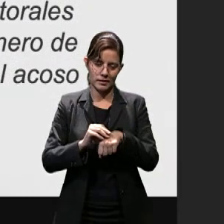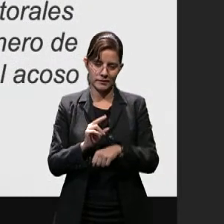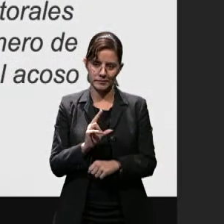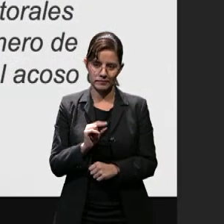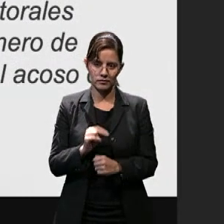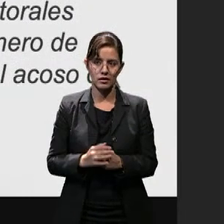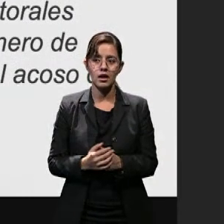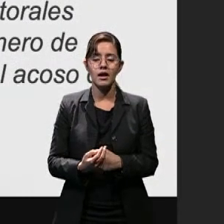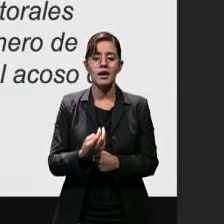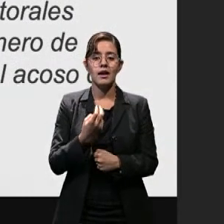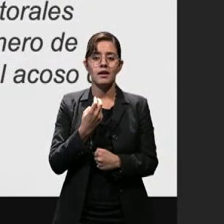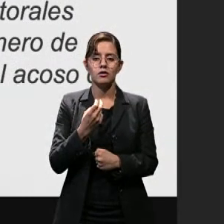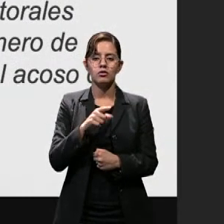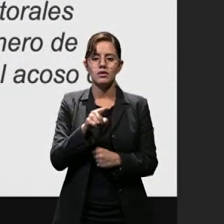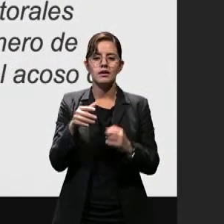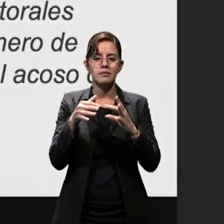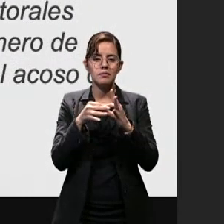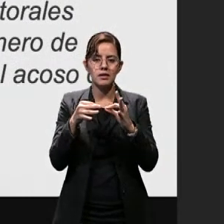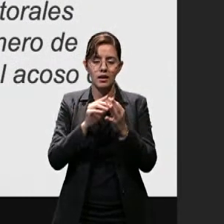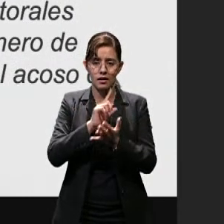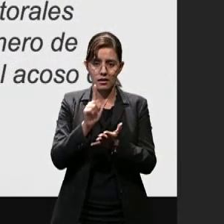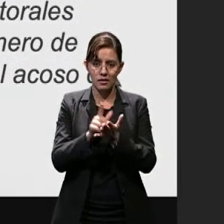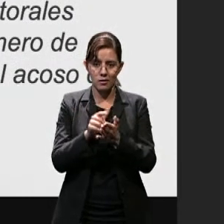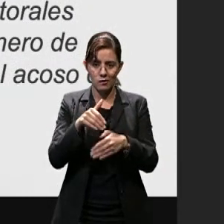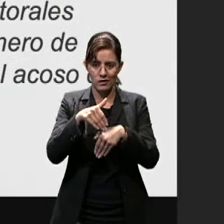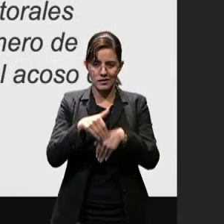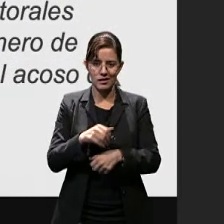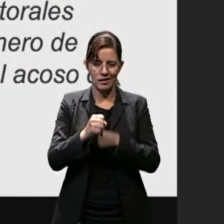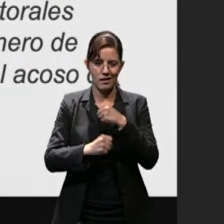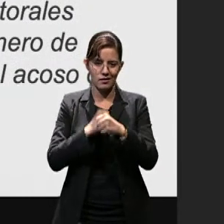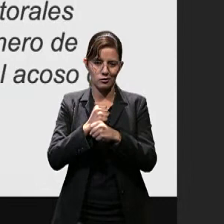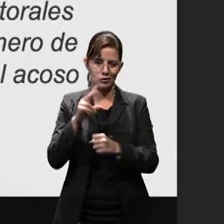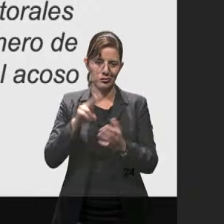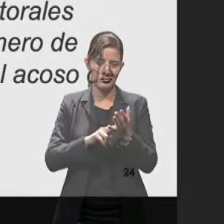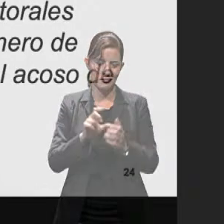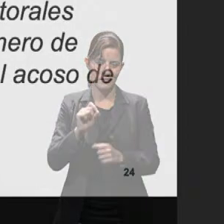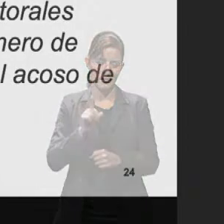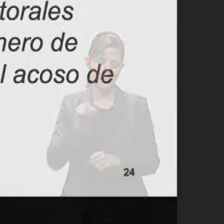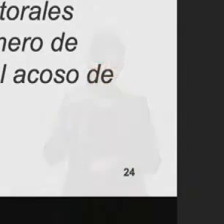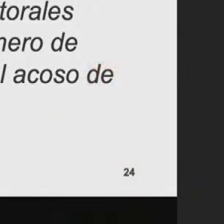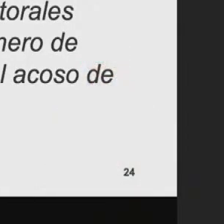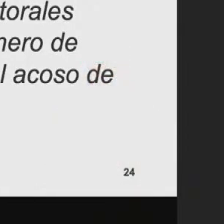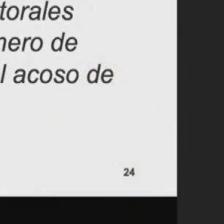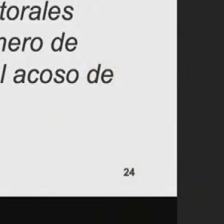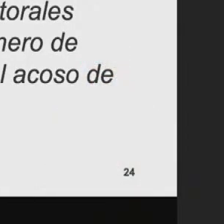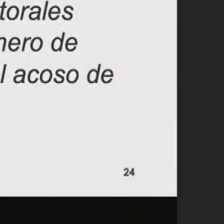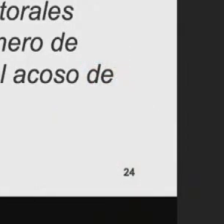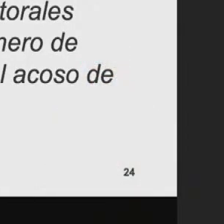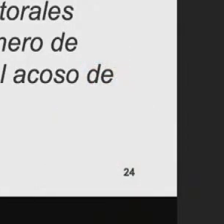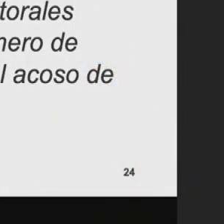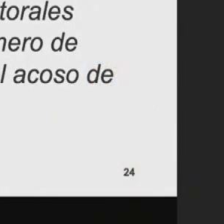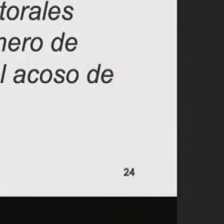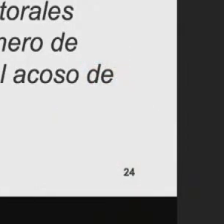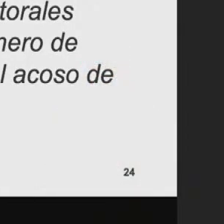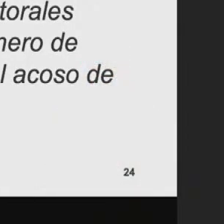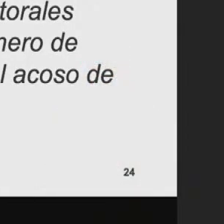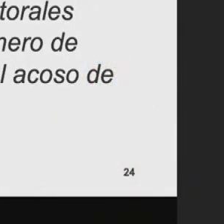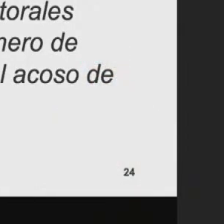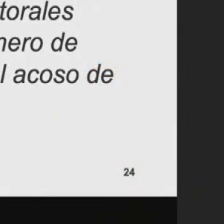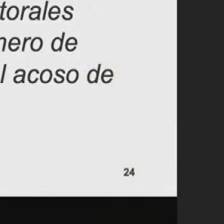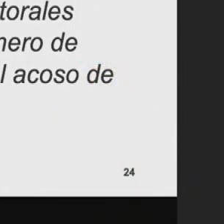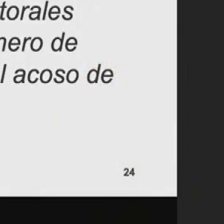election in the United States, this was used, these claims of fraud, to introduce thousands of